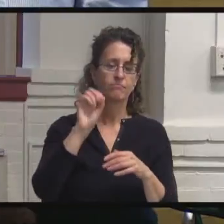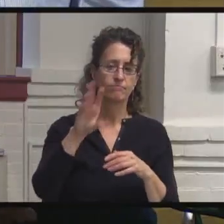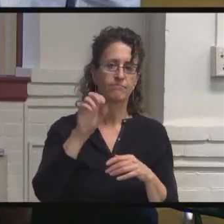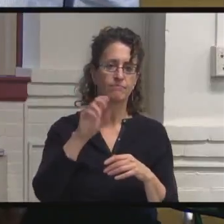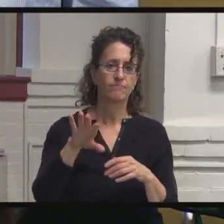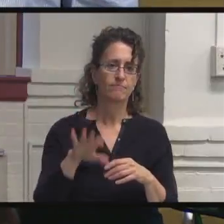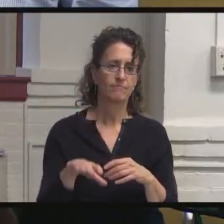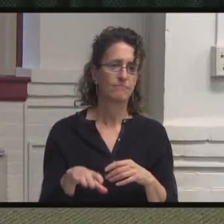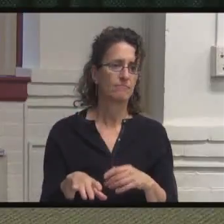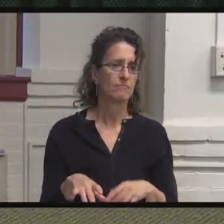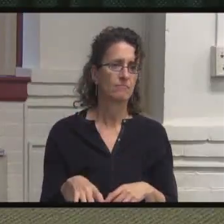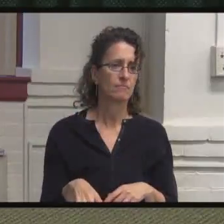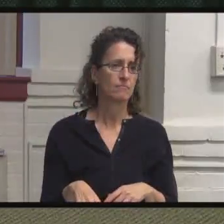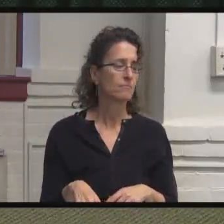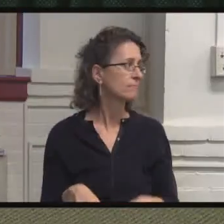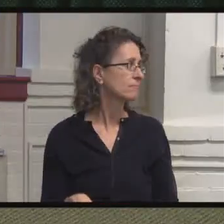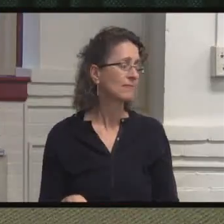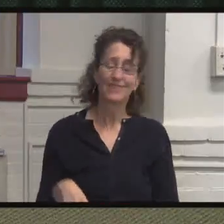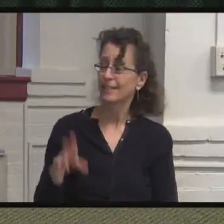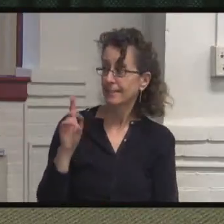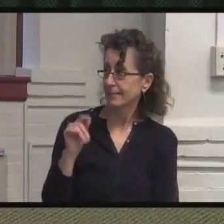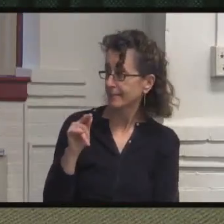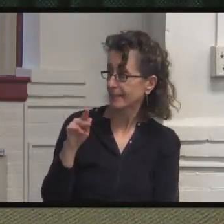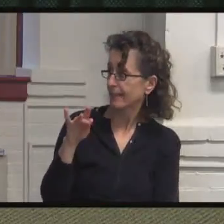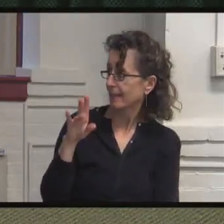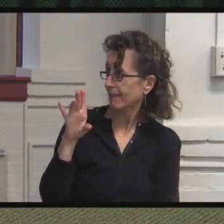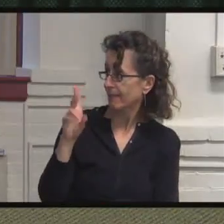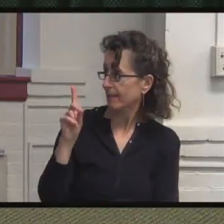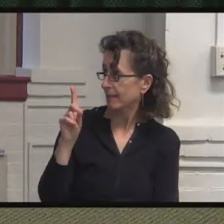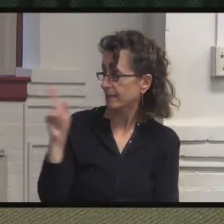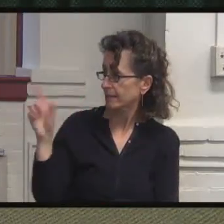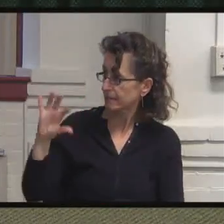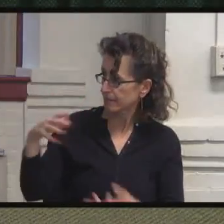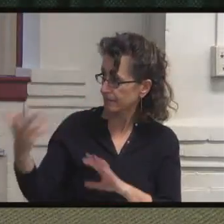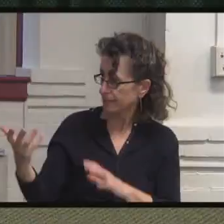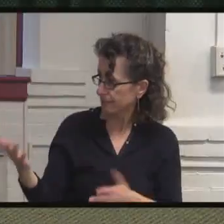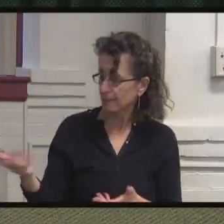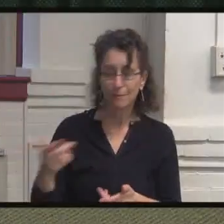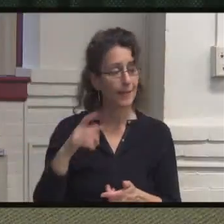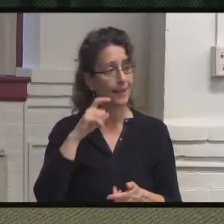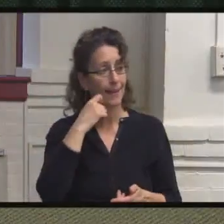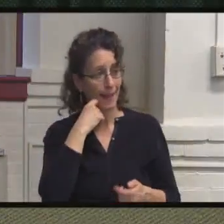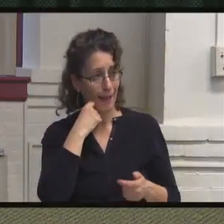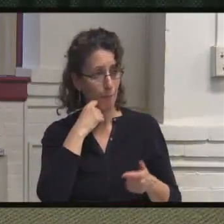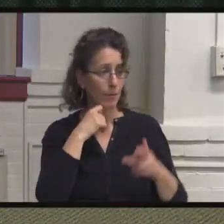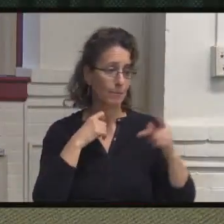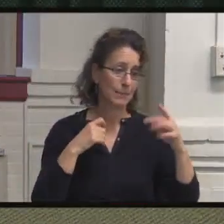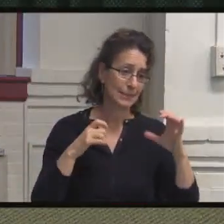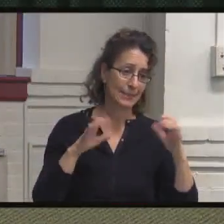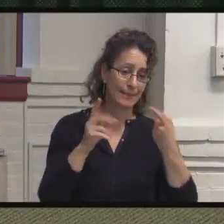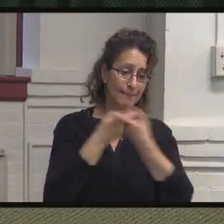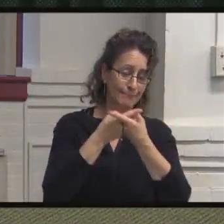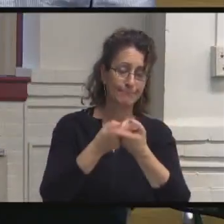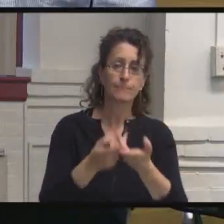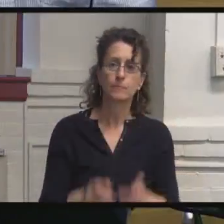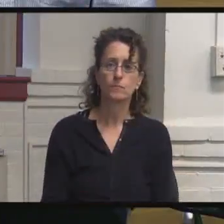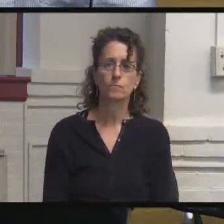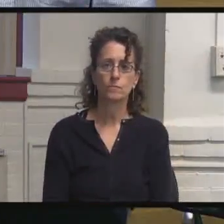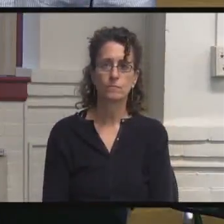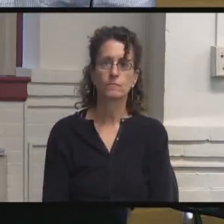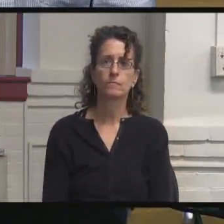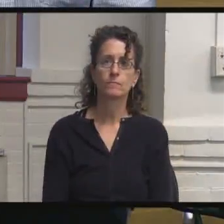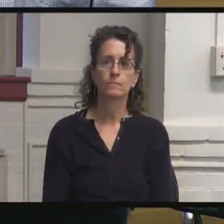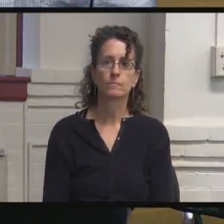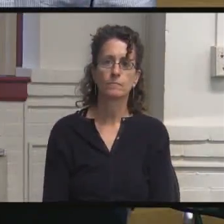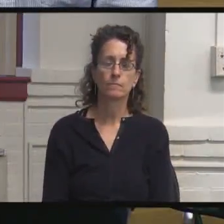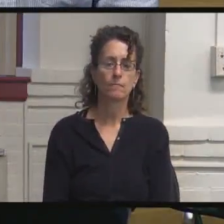you messed up the whole thing. Well, that's because it's Apple and PC. I think we've read today that the Select